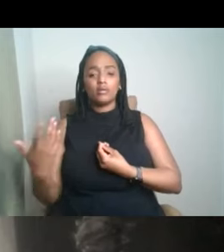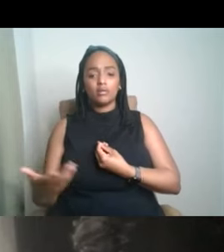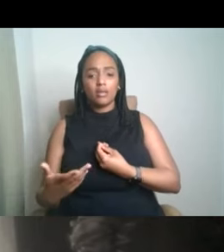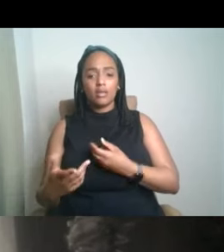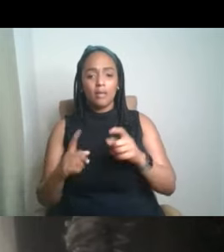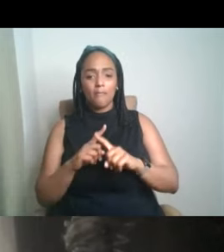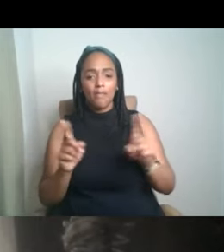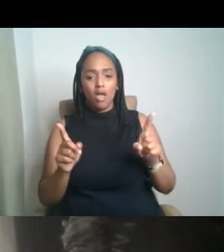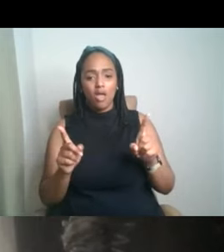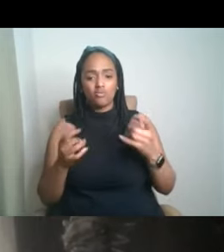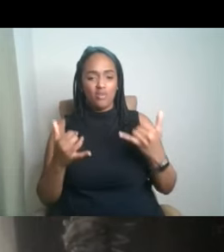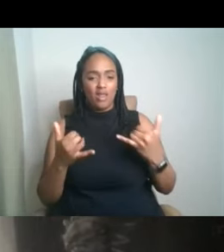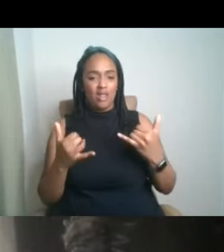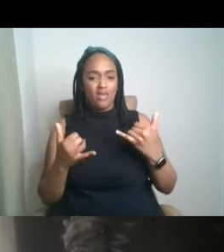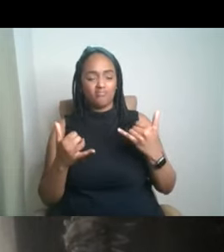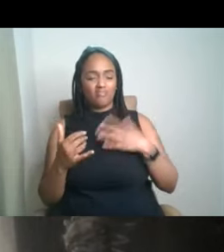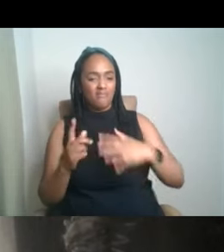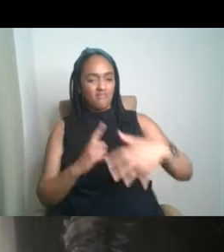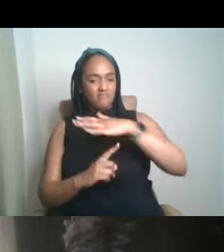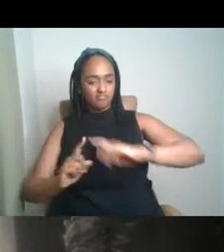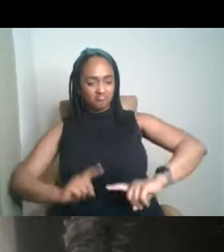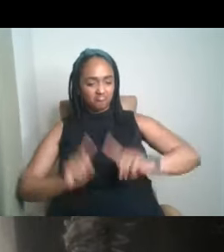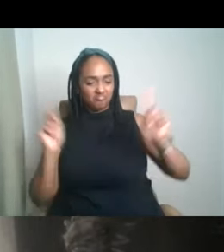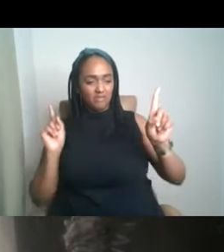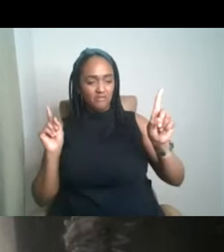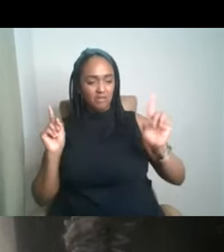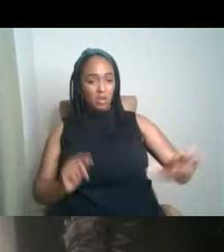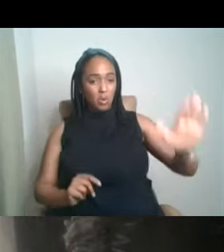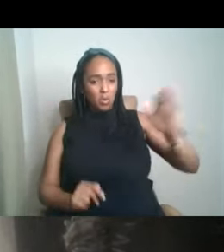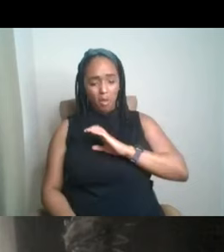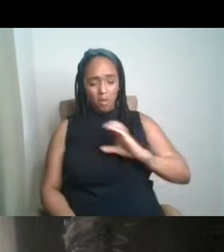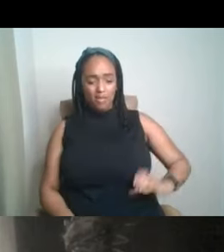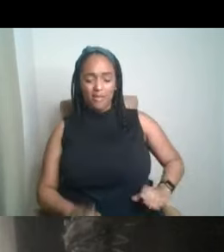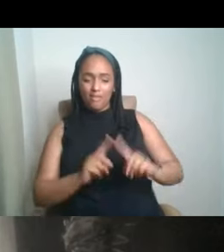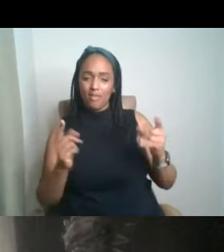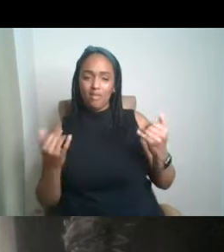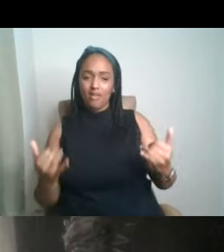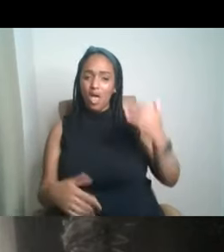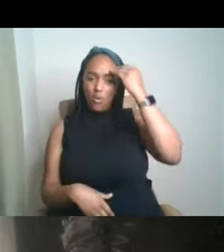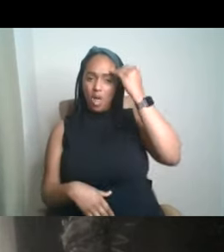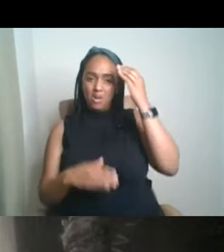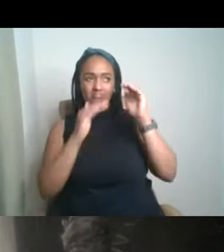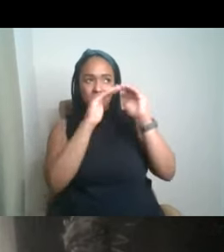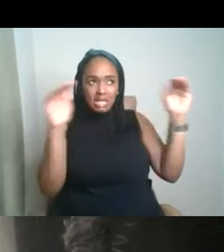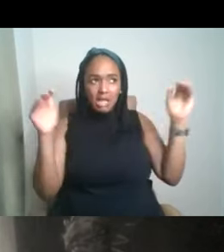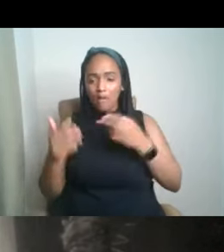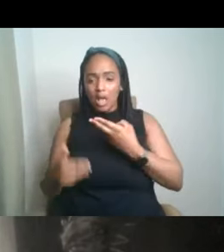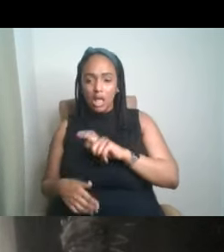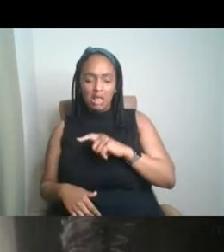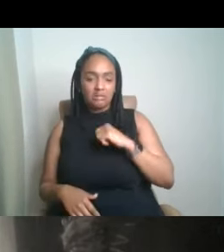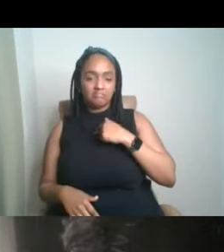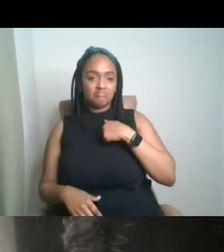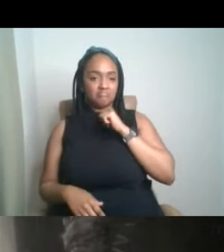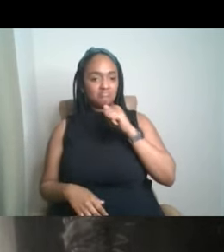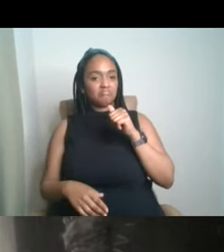hell. And I think that the concept of it